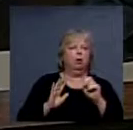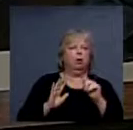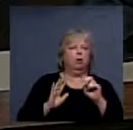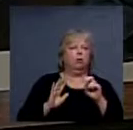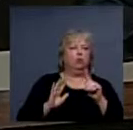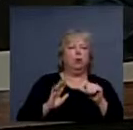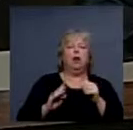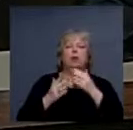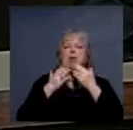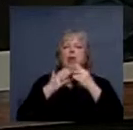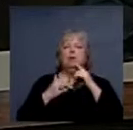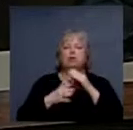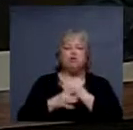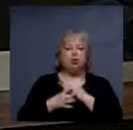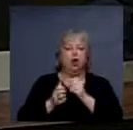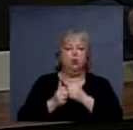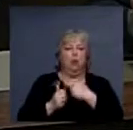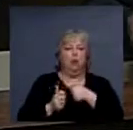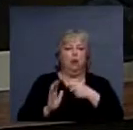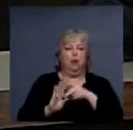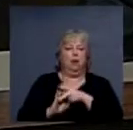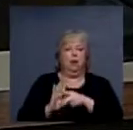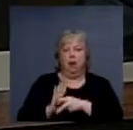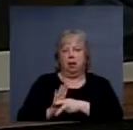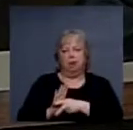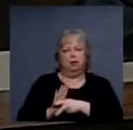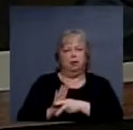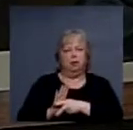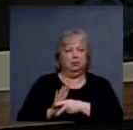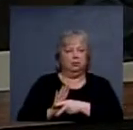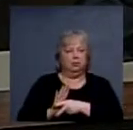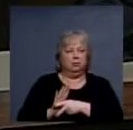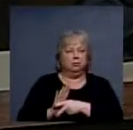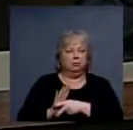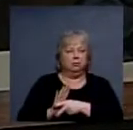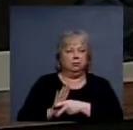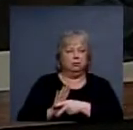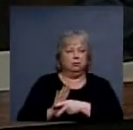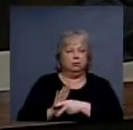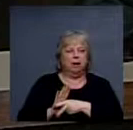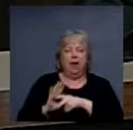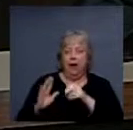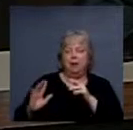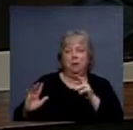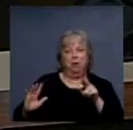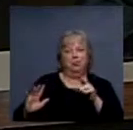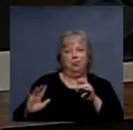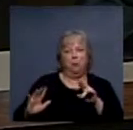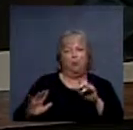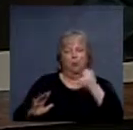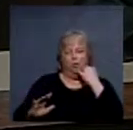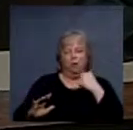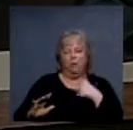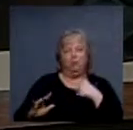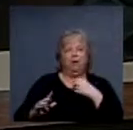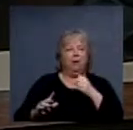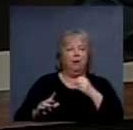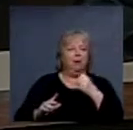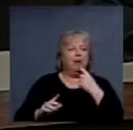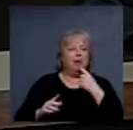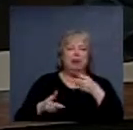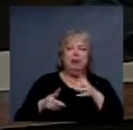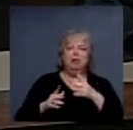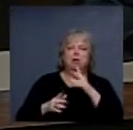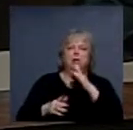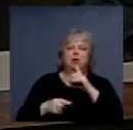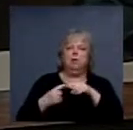thanks for sharing with me the policy. Included was Mr. Moore, who did call me to let me know what it was. So I said, let's talk